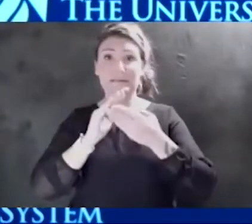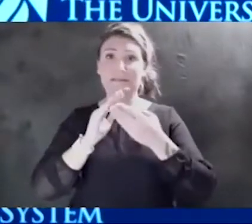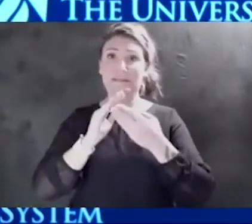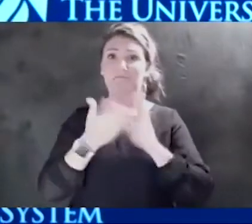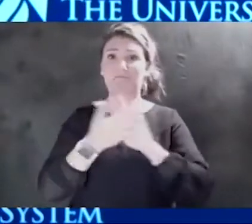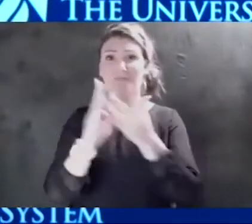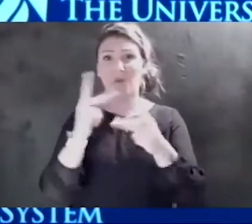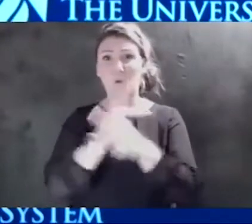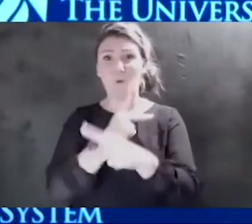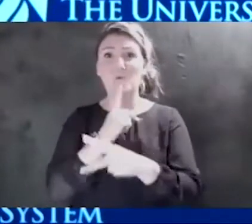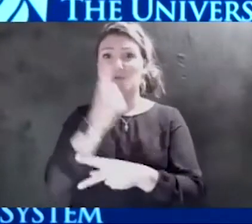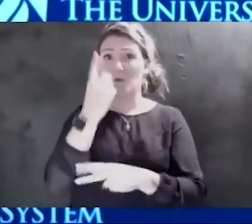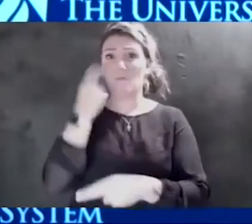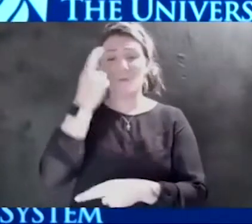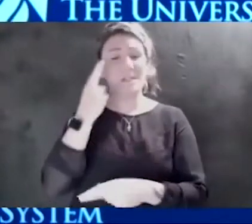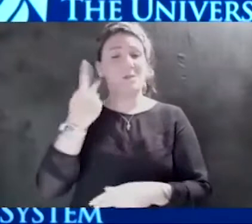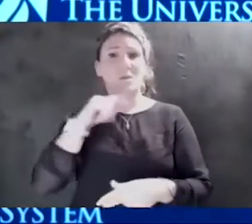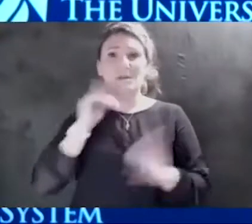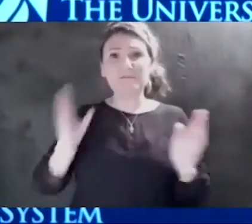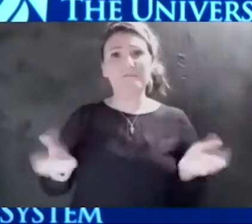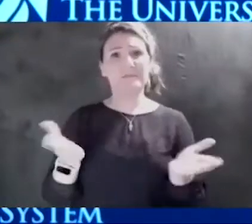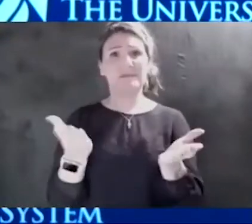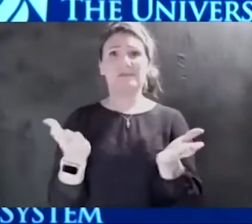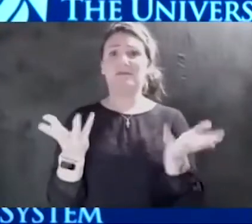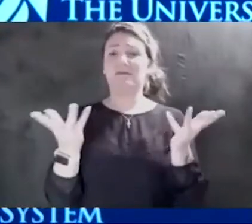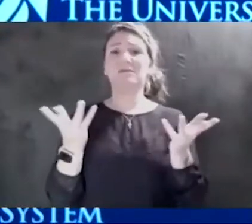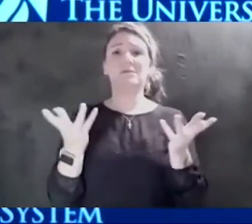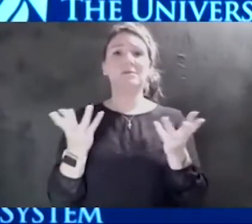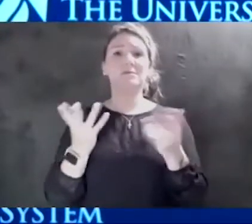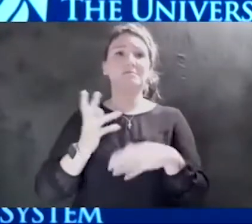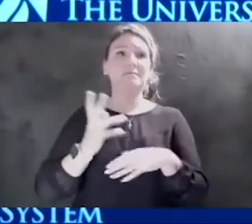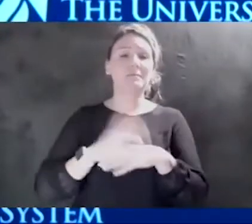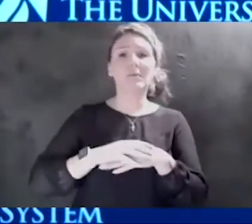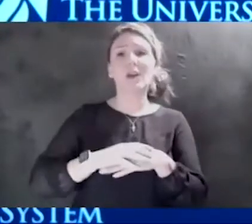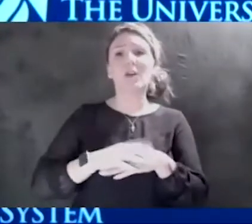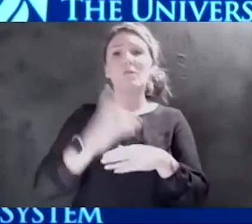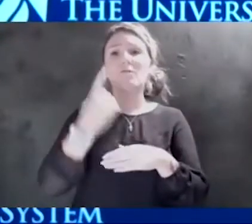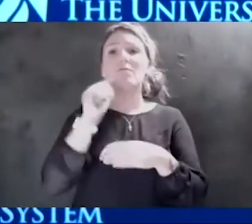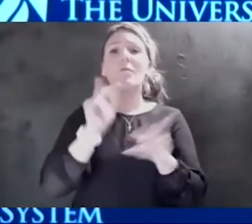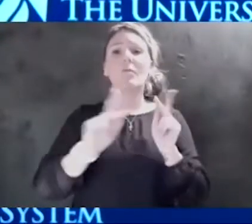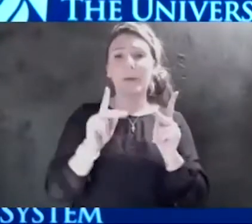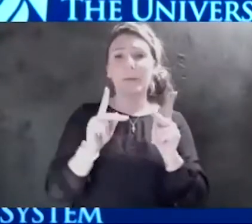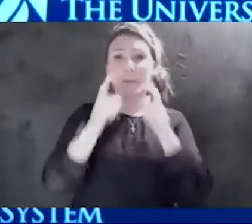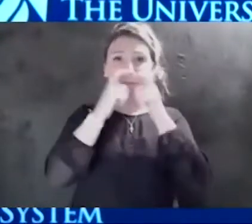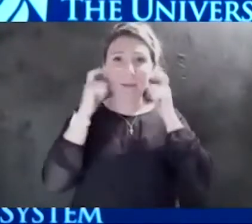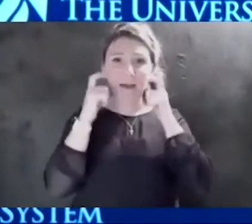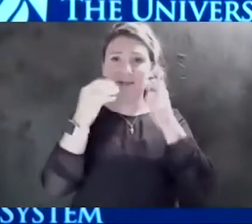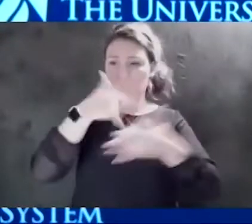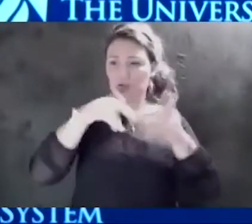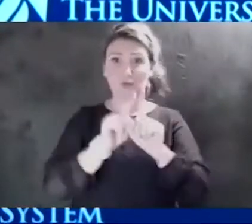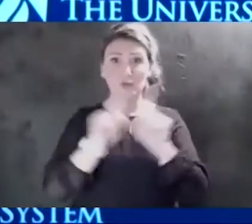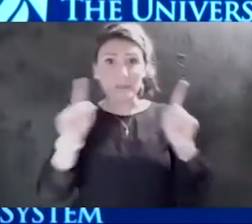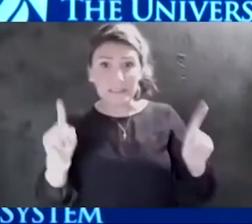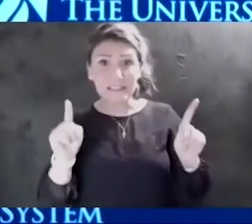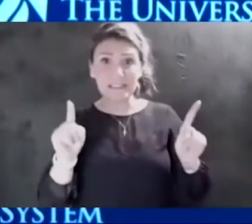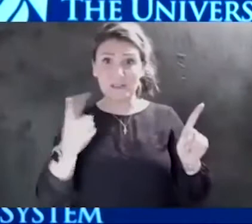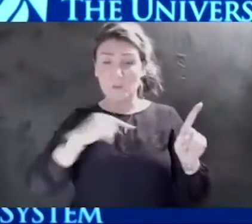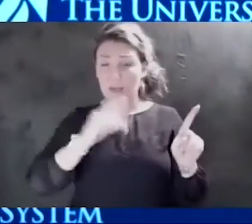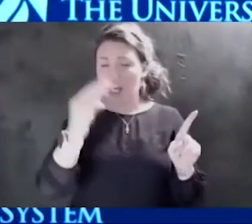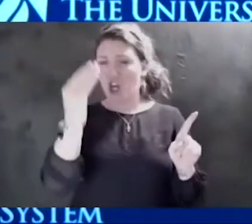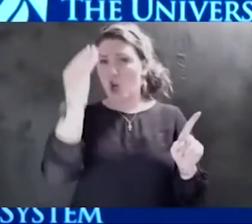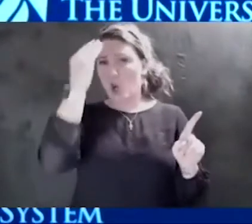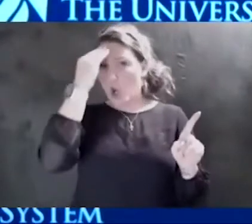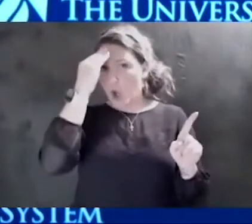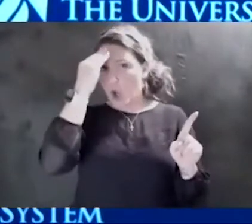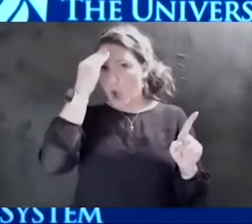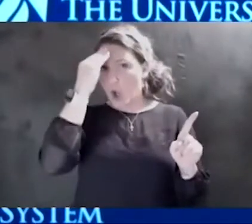so hard to get back to getting the public to masking and social distancing, because we know that will bend the curve. And we